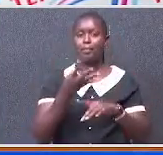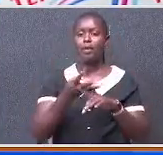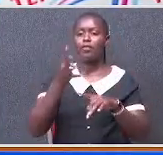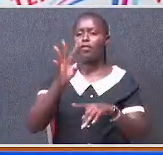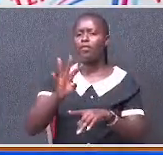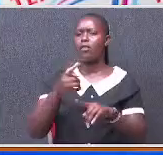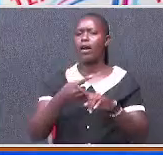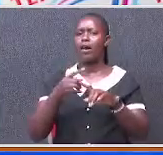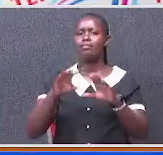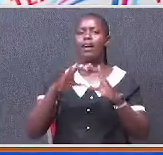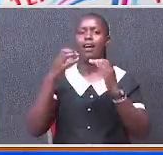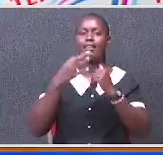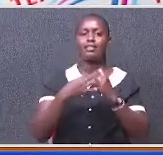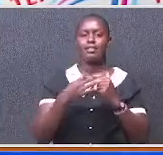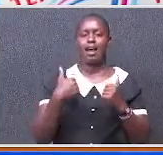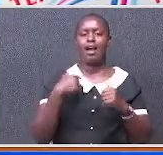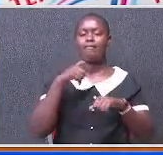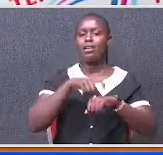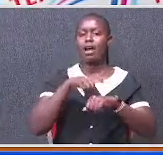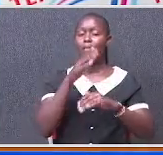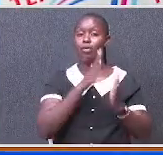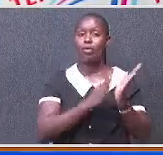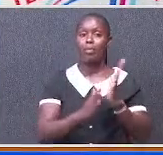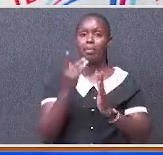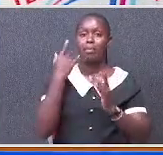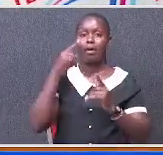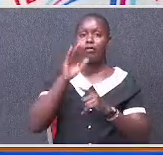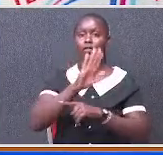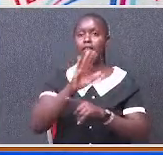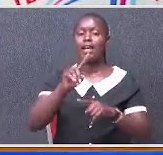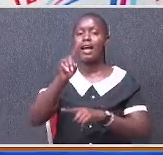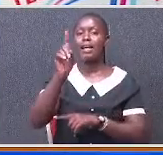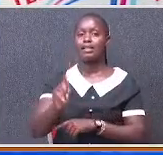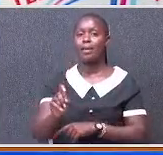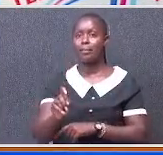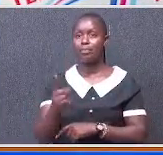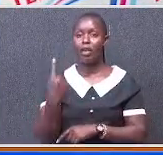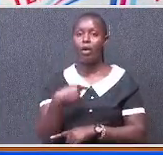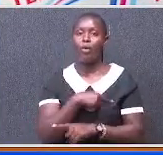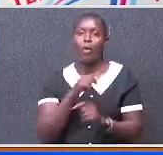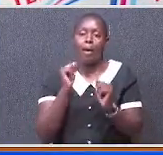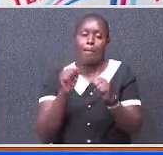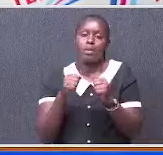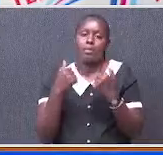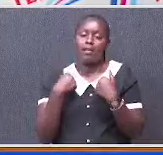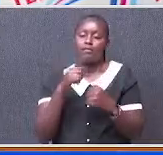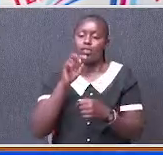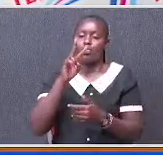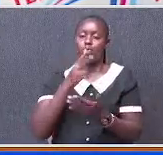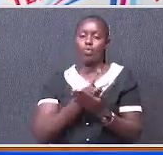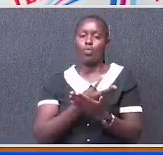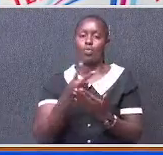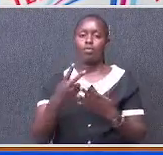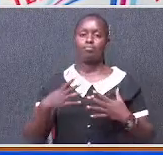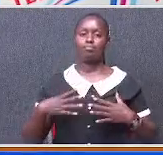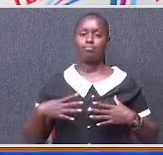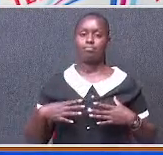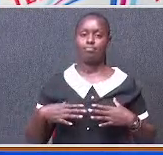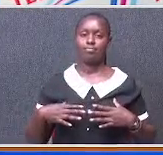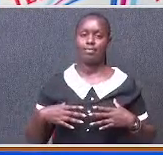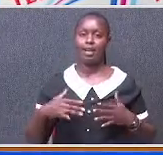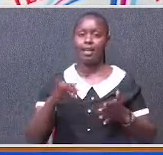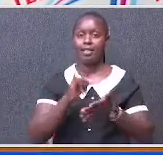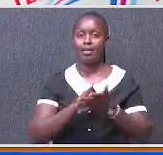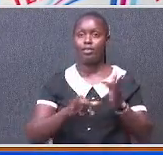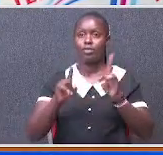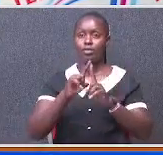all the time to prepare for the exams. As much as we might have 2 weeks holiday, that is during